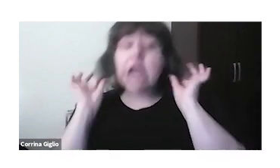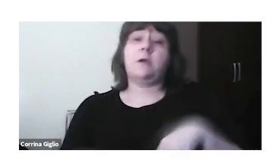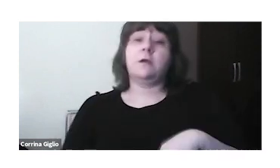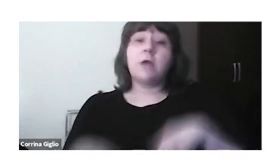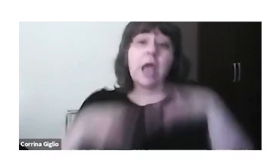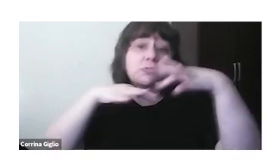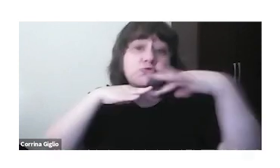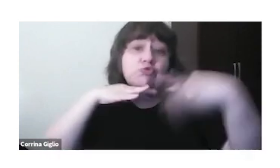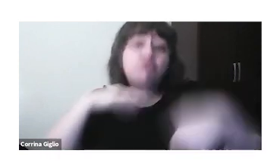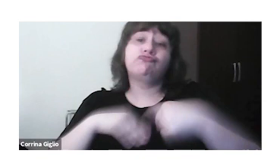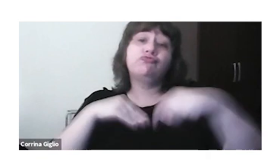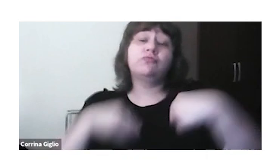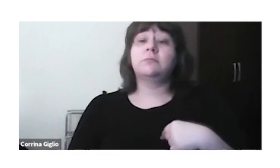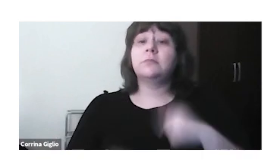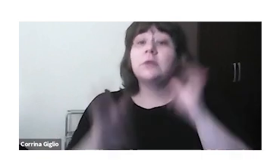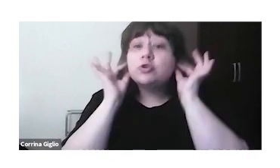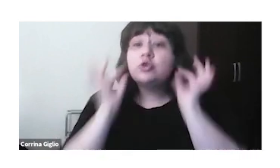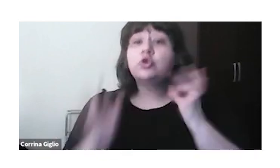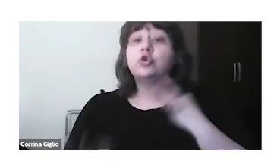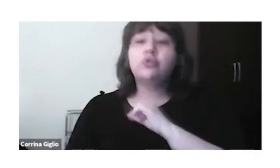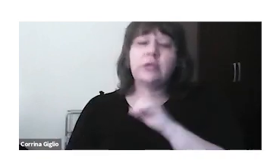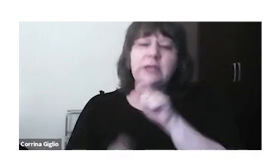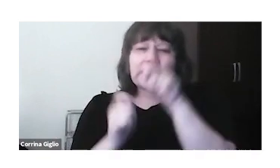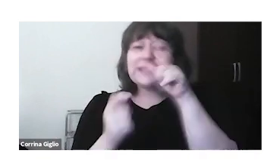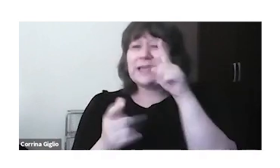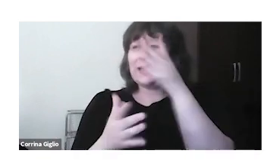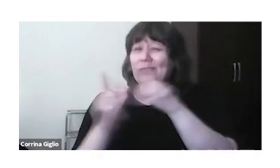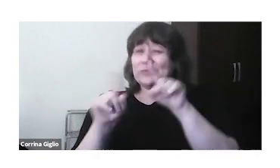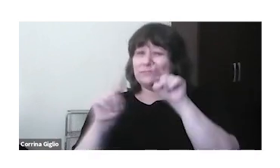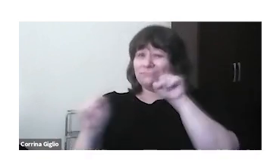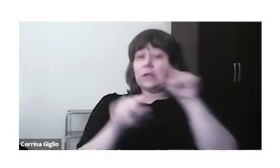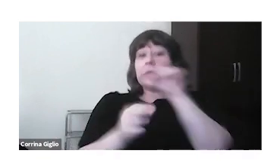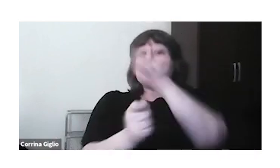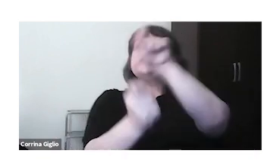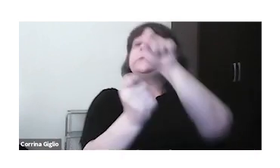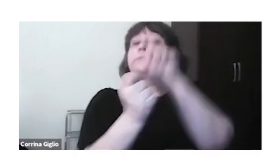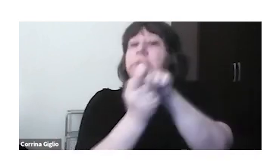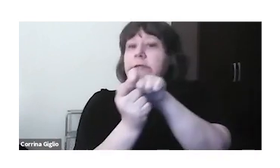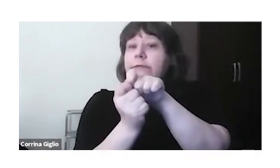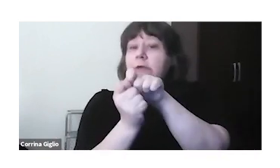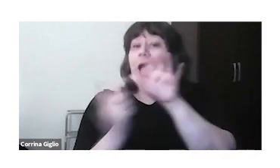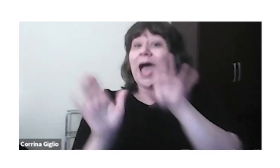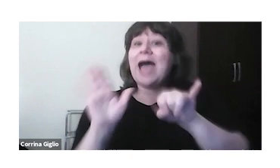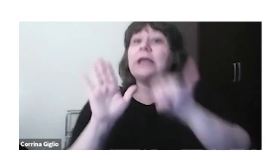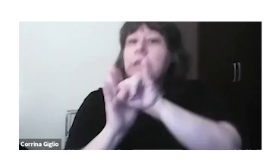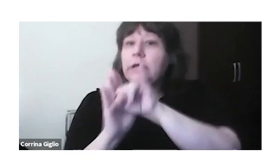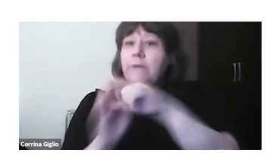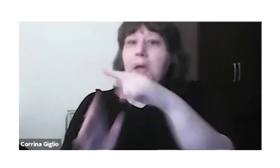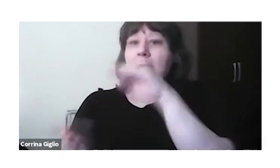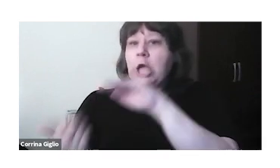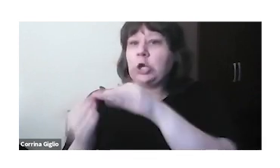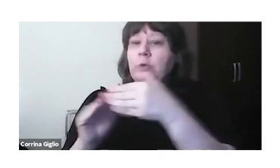trends, how things that are particular to Black communities end up being appropriated by a larger